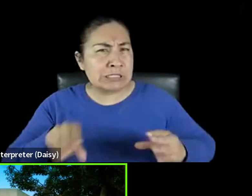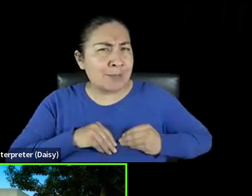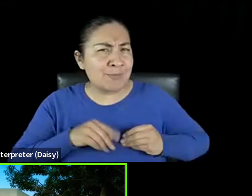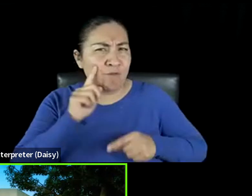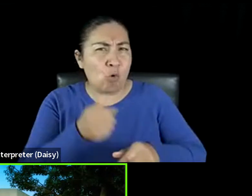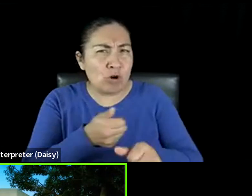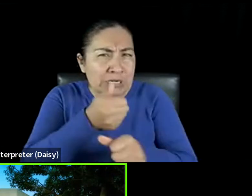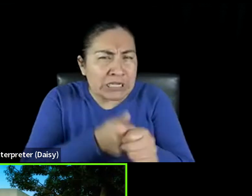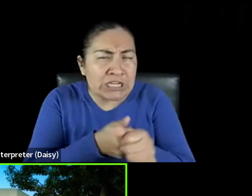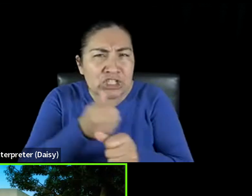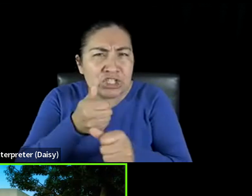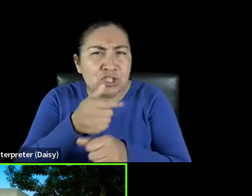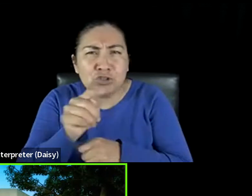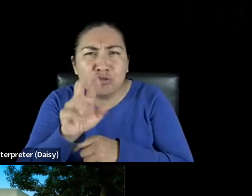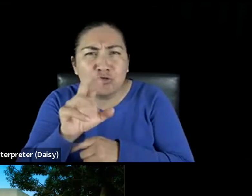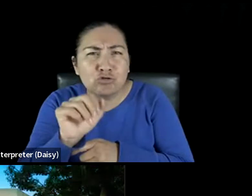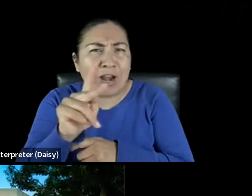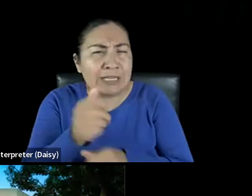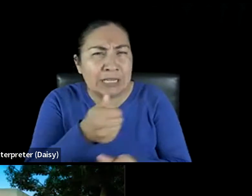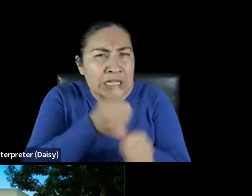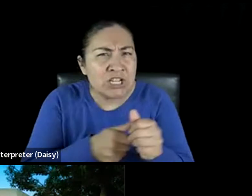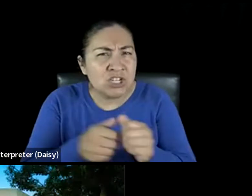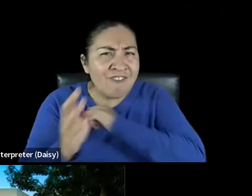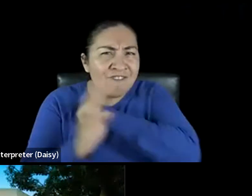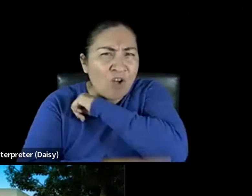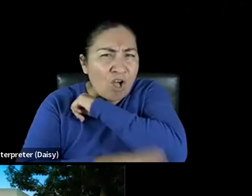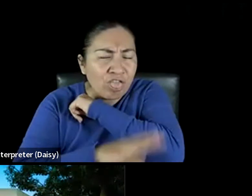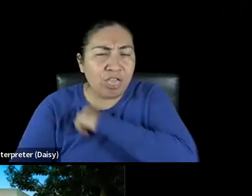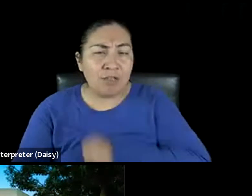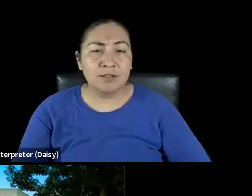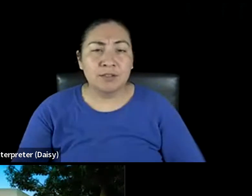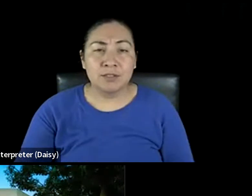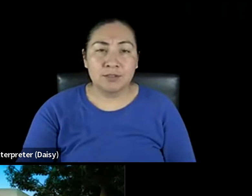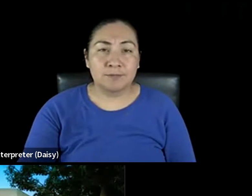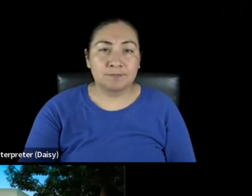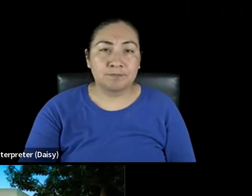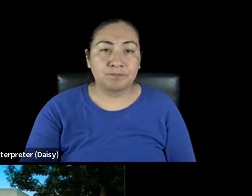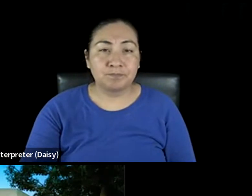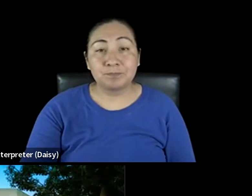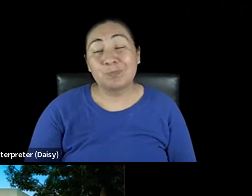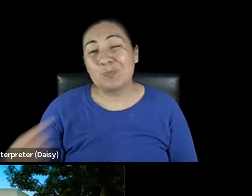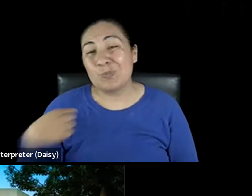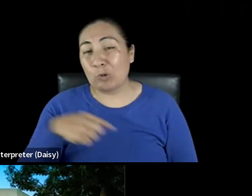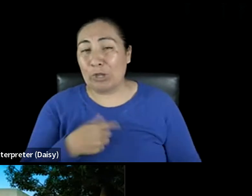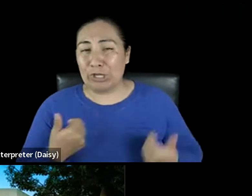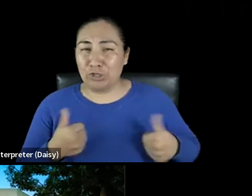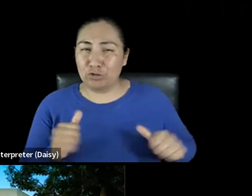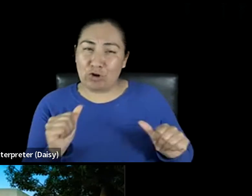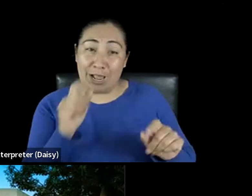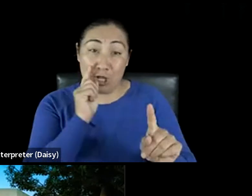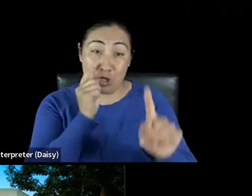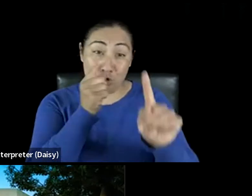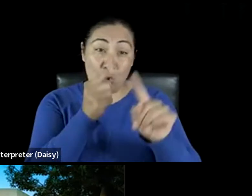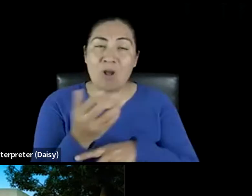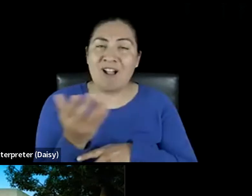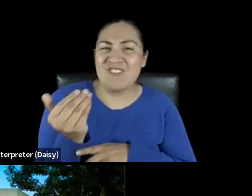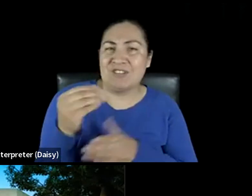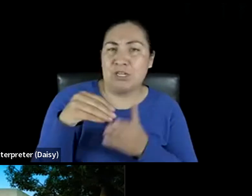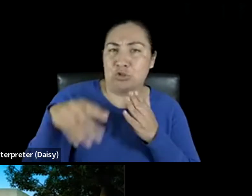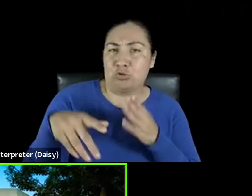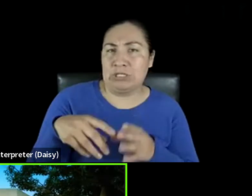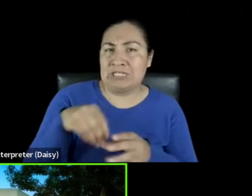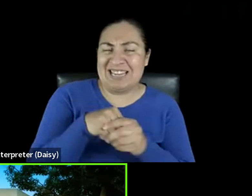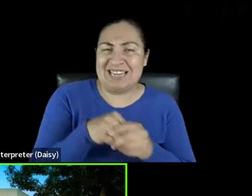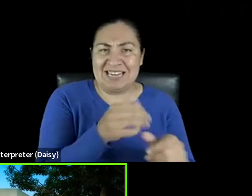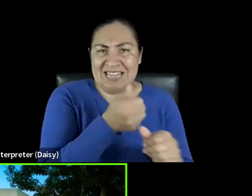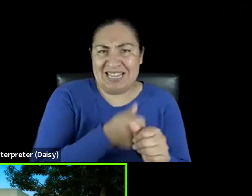track each fall? We try to aim for 15 students in each of the 2 tracks.